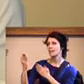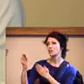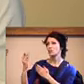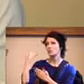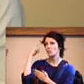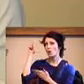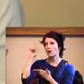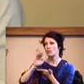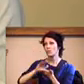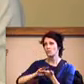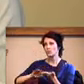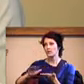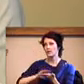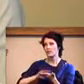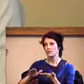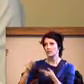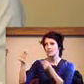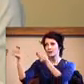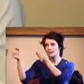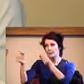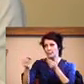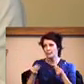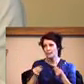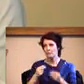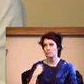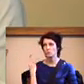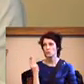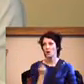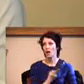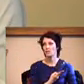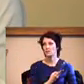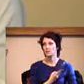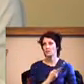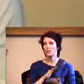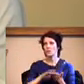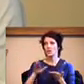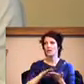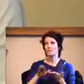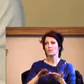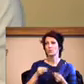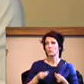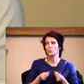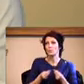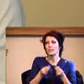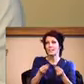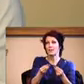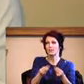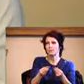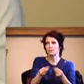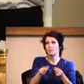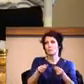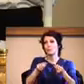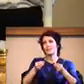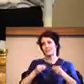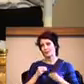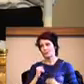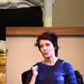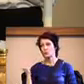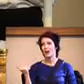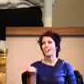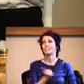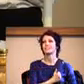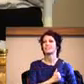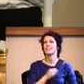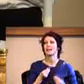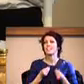Forgiveness that you give to us and the Forgiveness that we give to ourselves and that we can give